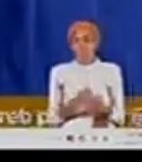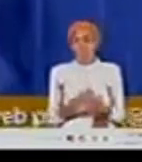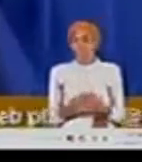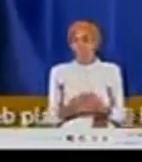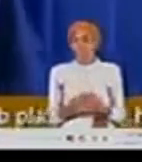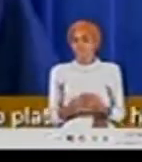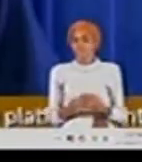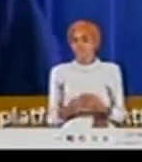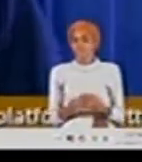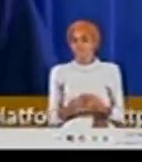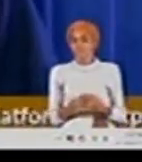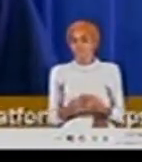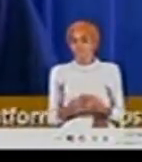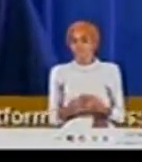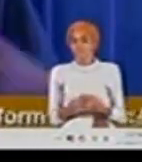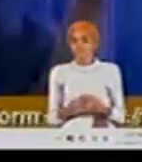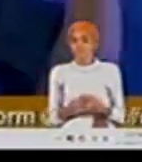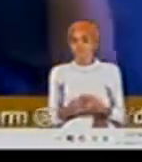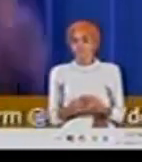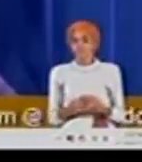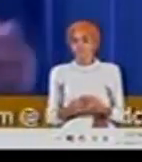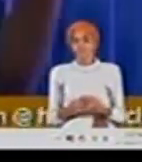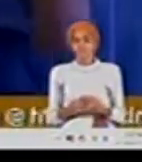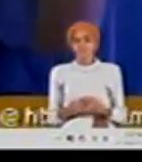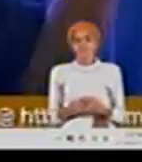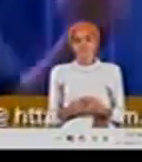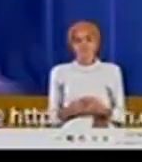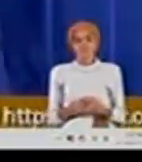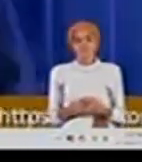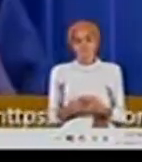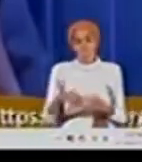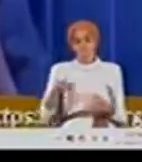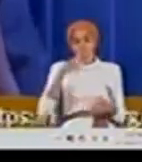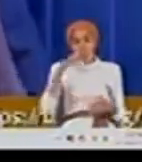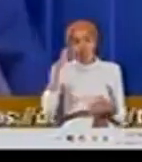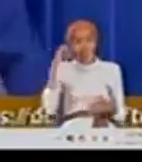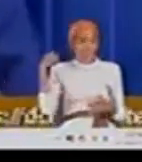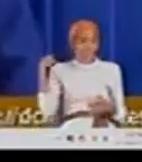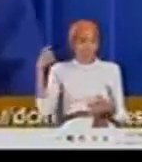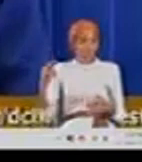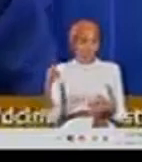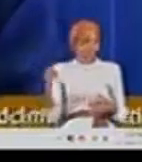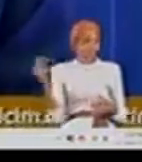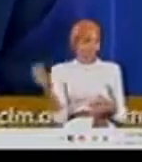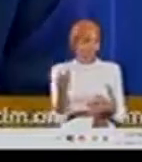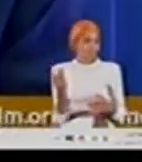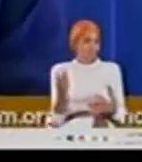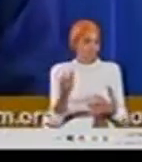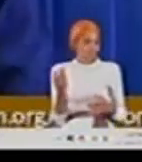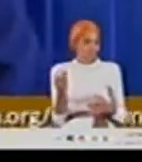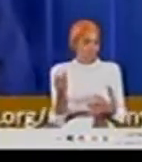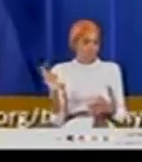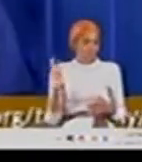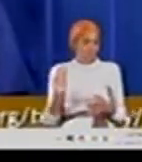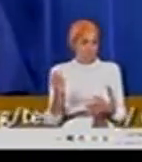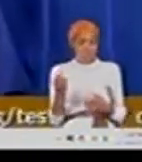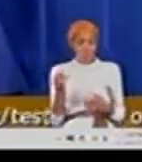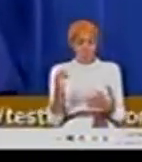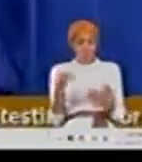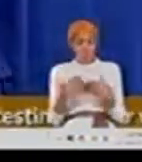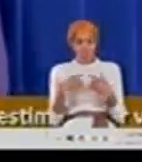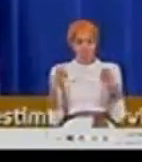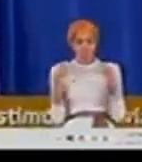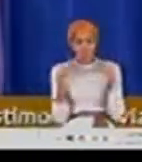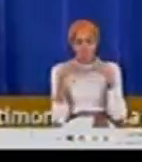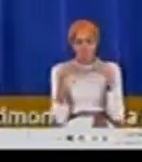mukari region yesterday since on Wednesday I was having severe pain in my throat